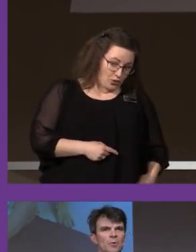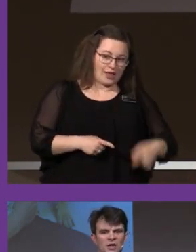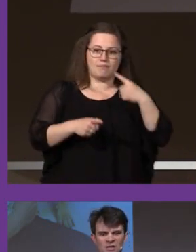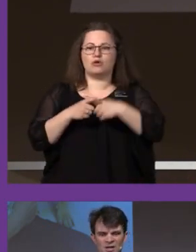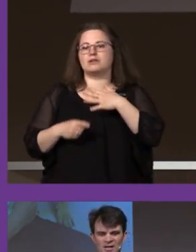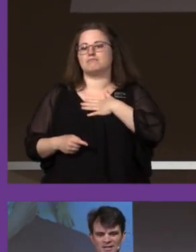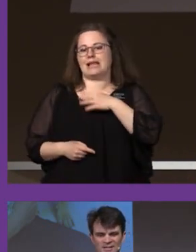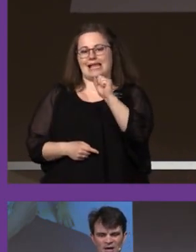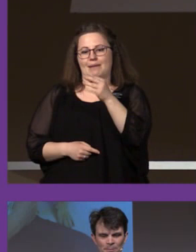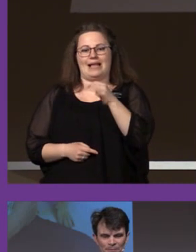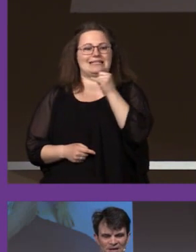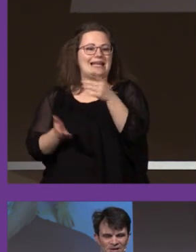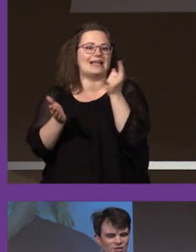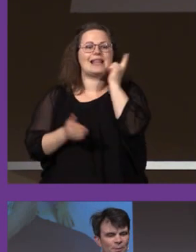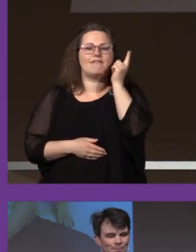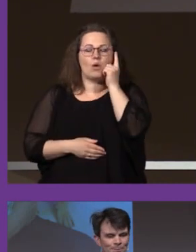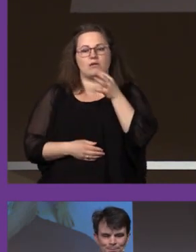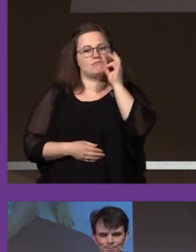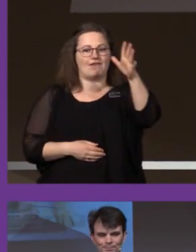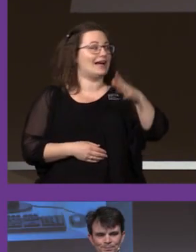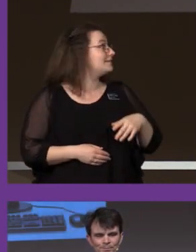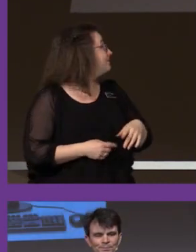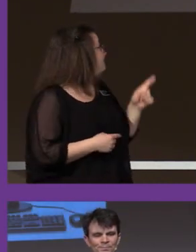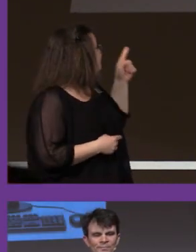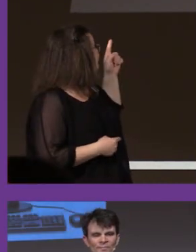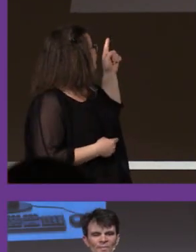dynamic combination. So that's Archie.